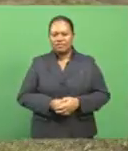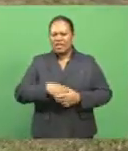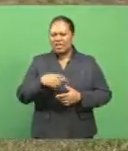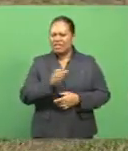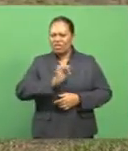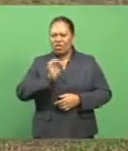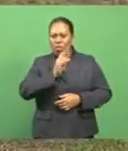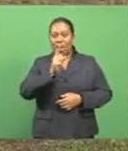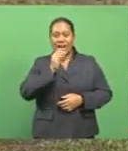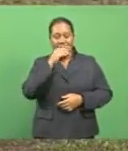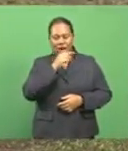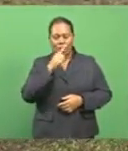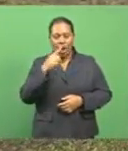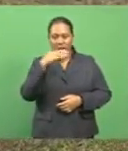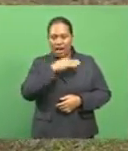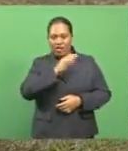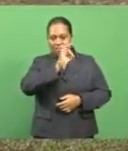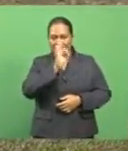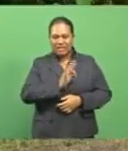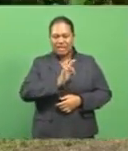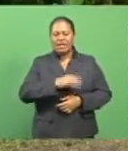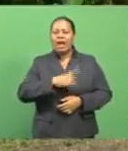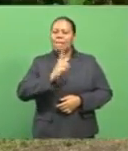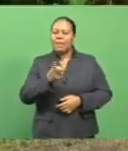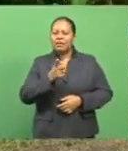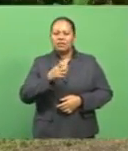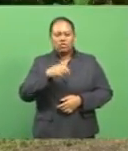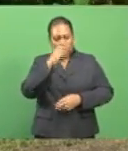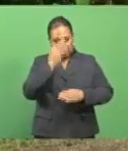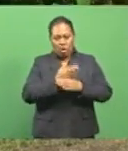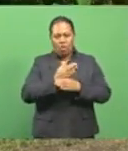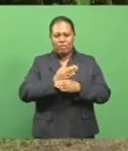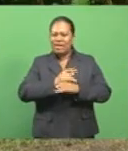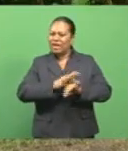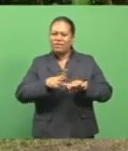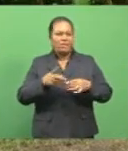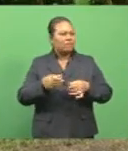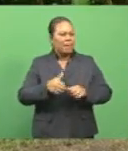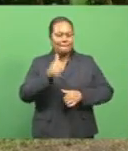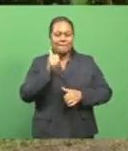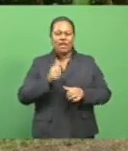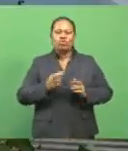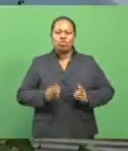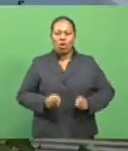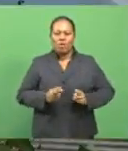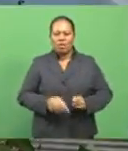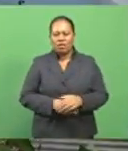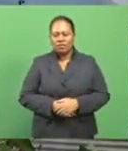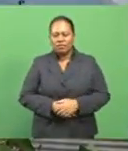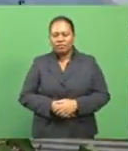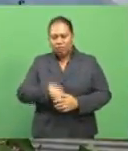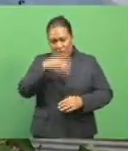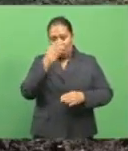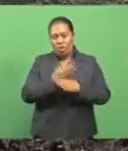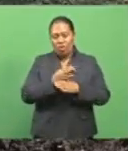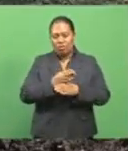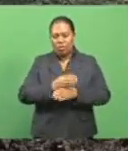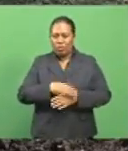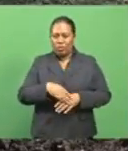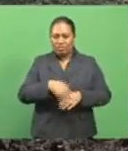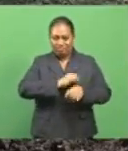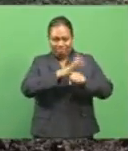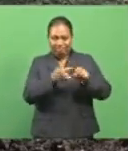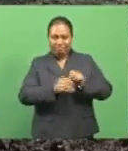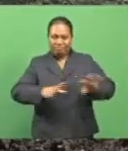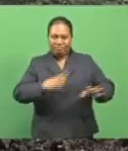100%. Wainingolo hopes everything returns to normal soon so he may join his teammates in training. I hope it will end soon,